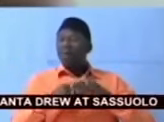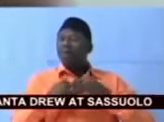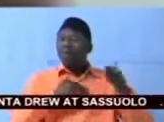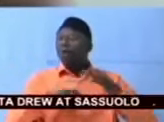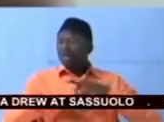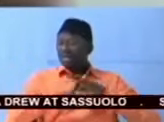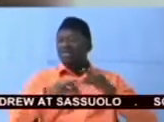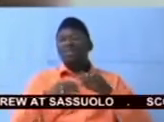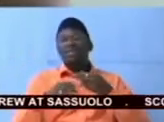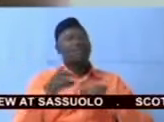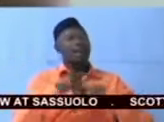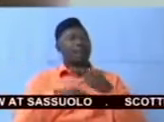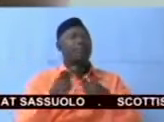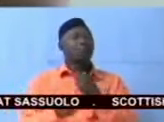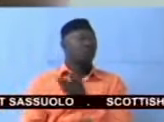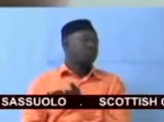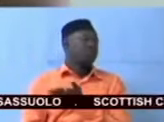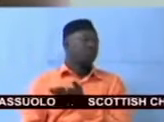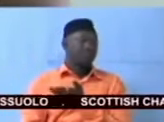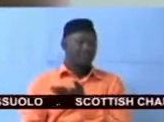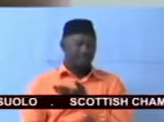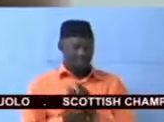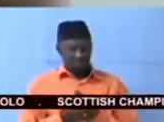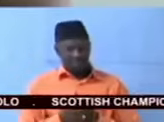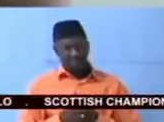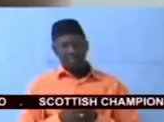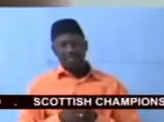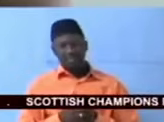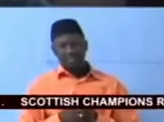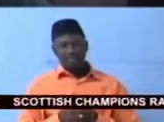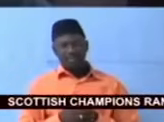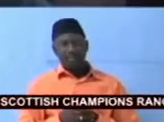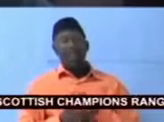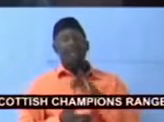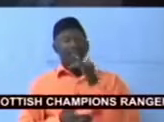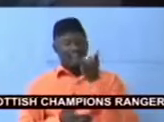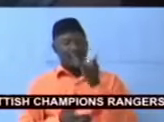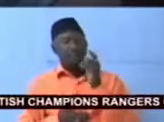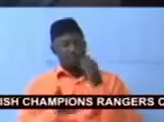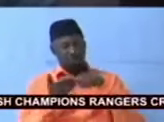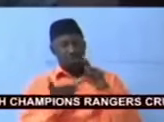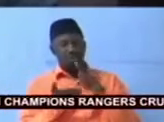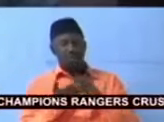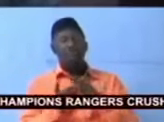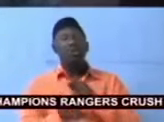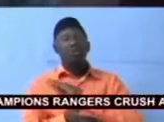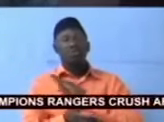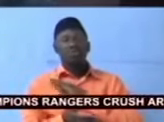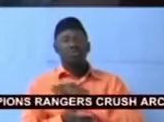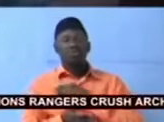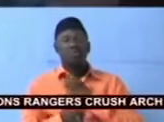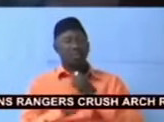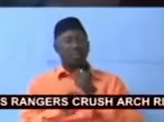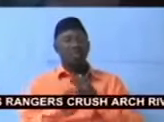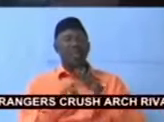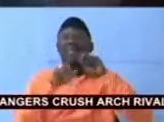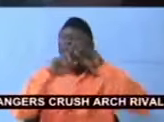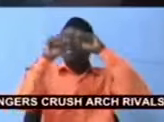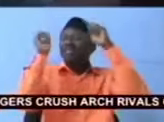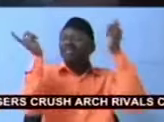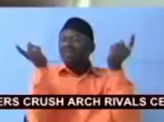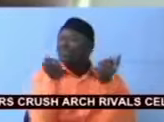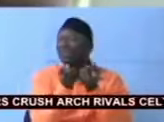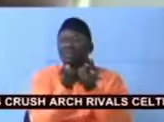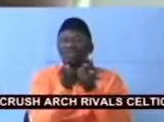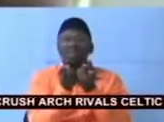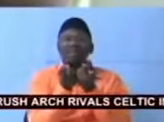ne Yaya Jammeh am na ci aajo torop. That's correct, and it also became a general practice as well. Waaw loolu